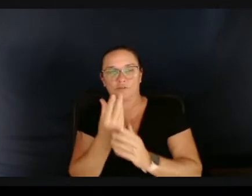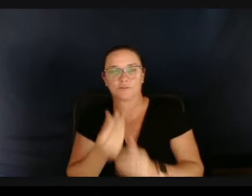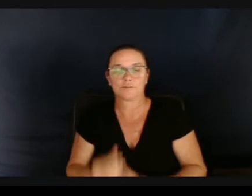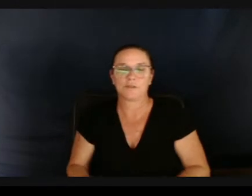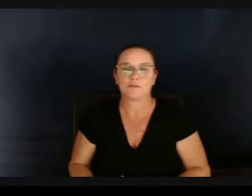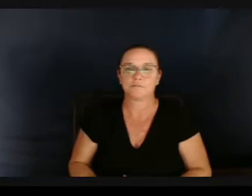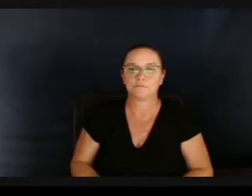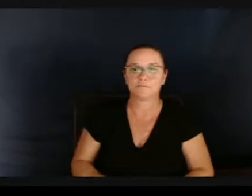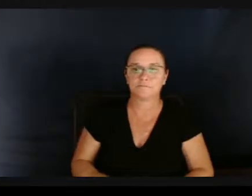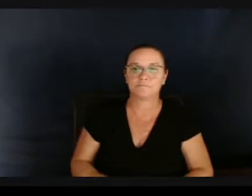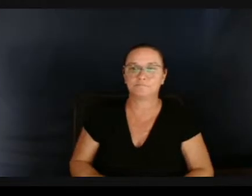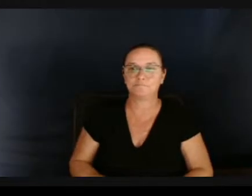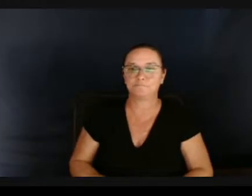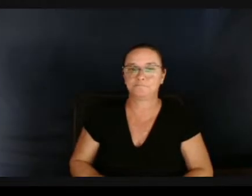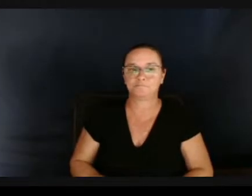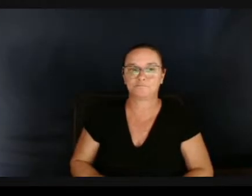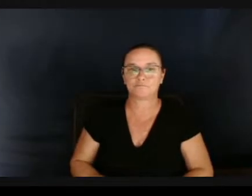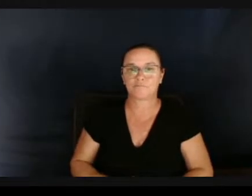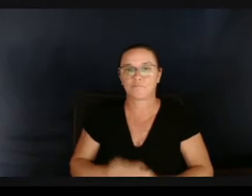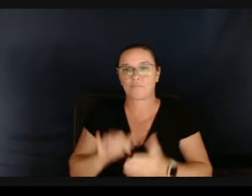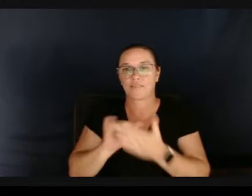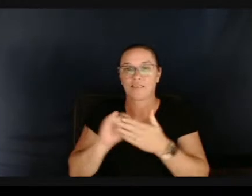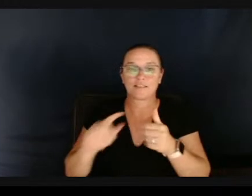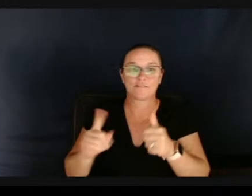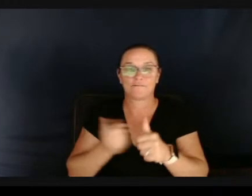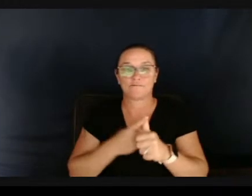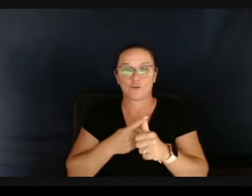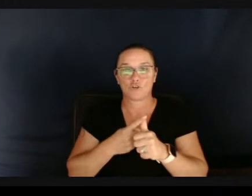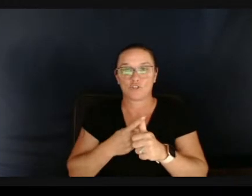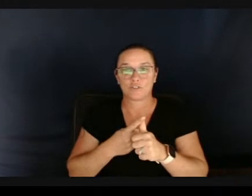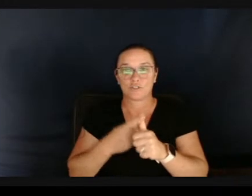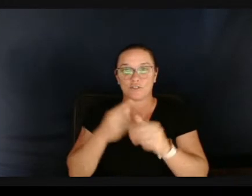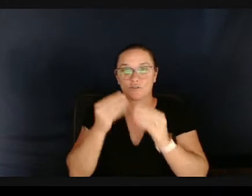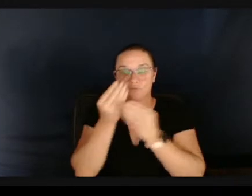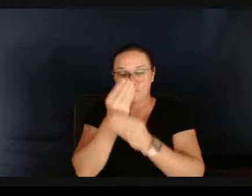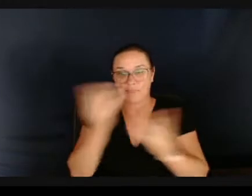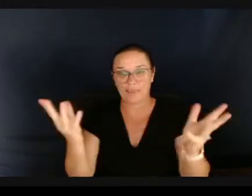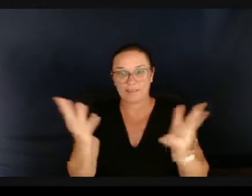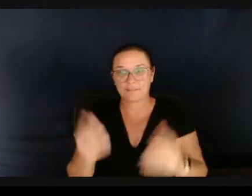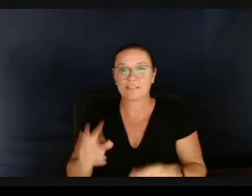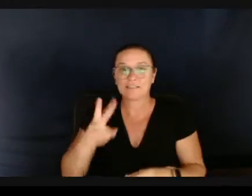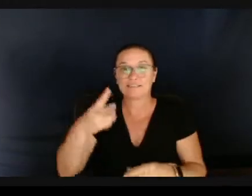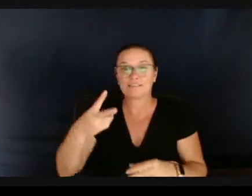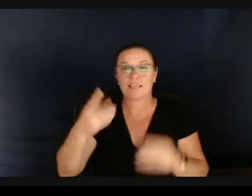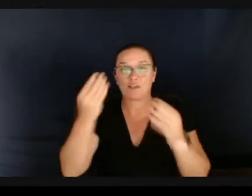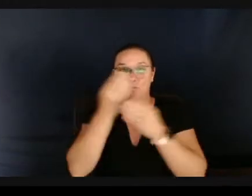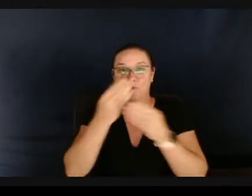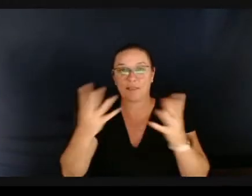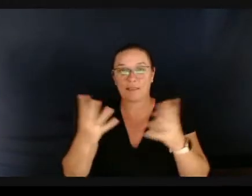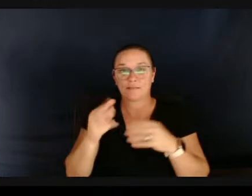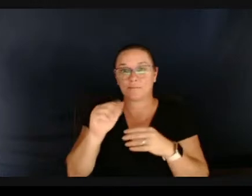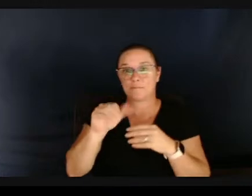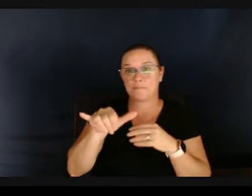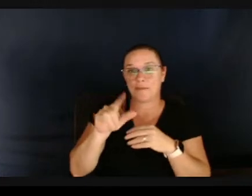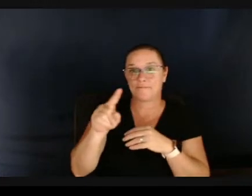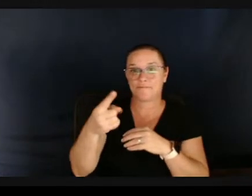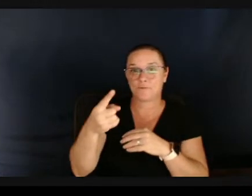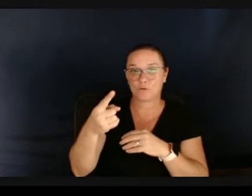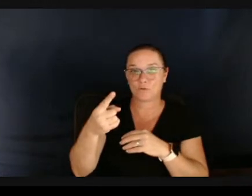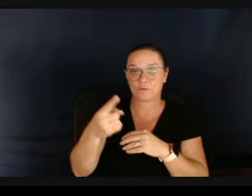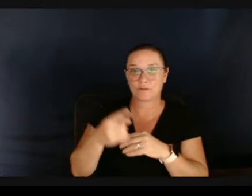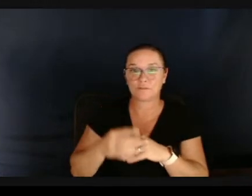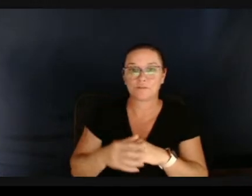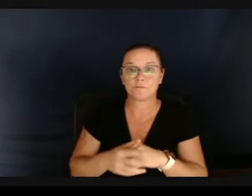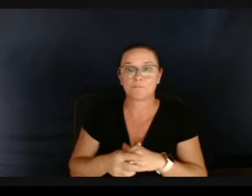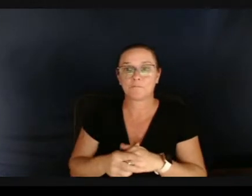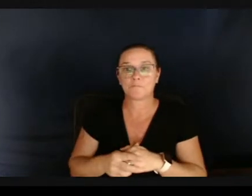reason. So that's the first release. Here's our second release. We'll go back to the top, May 1st. Updated eruption